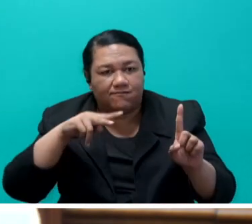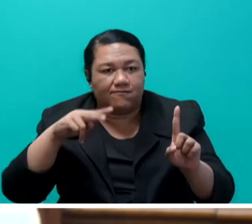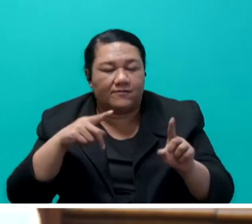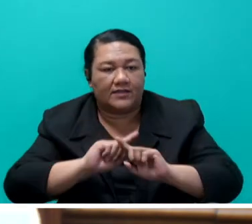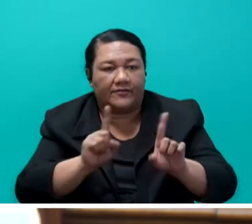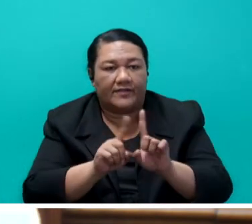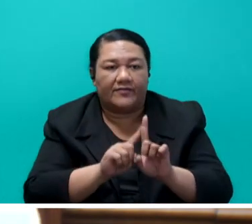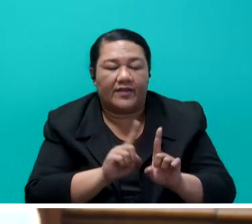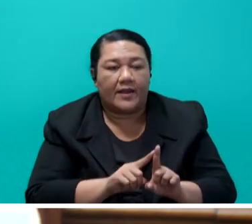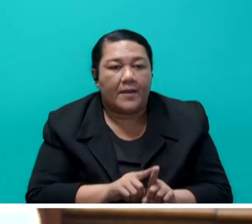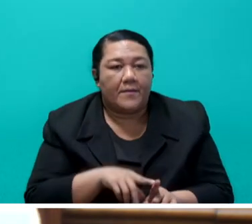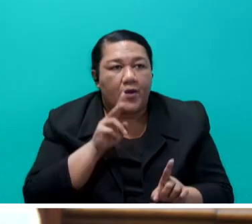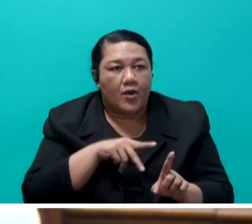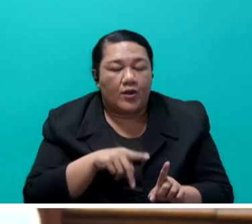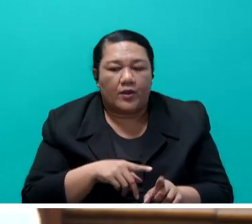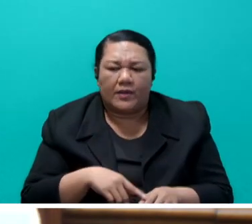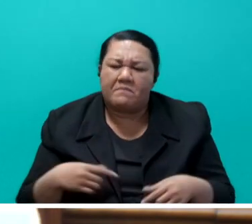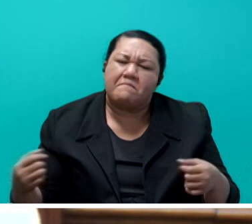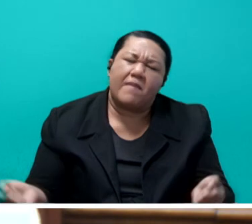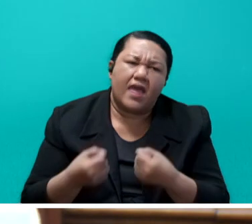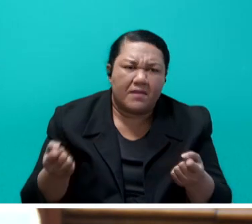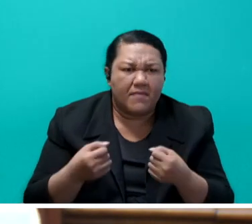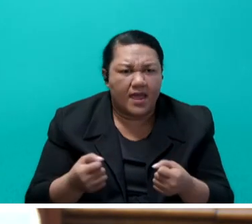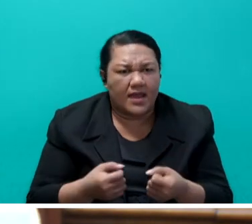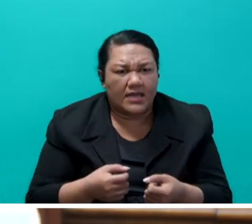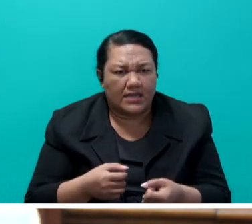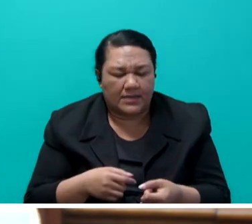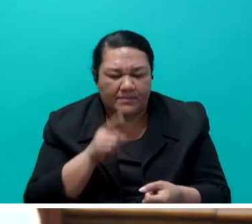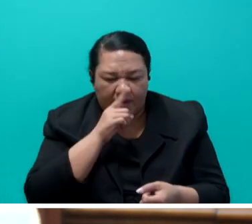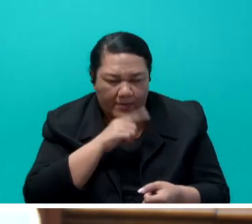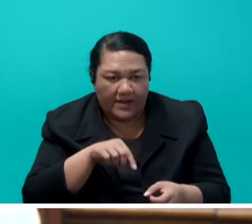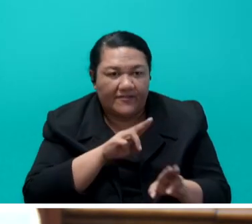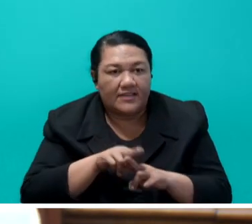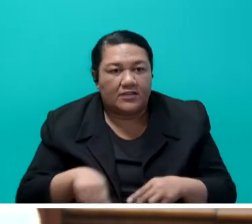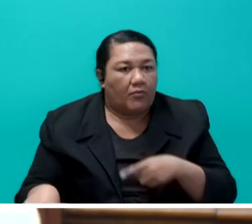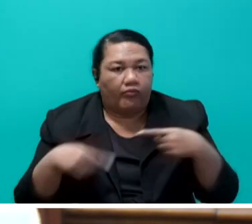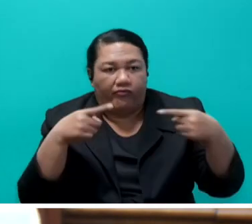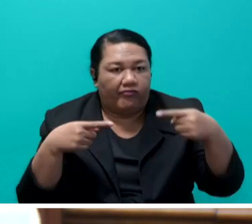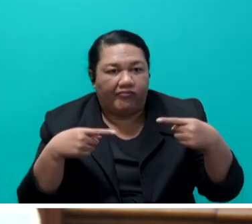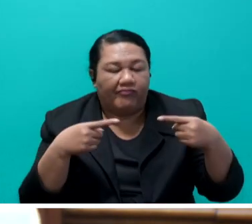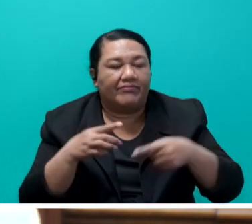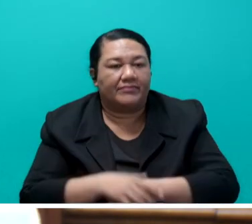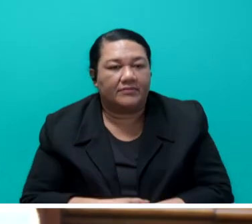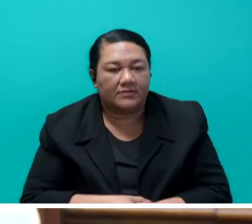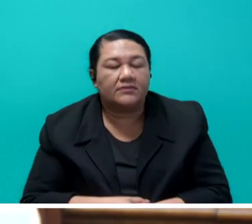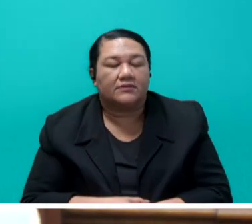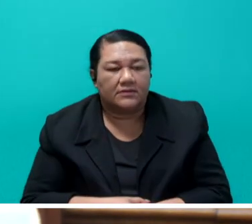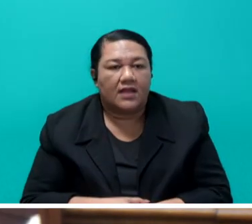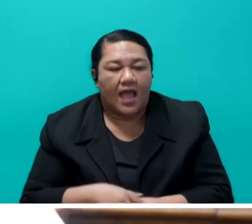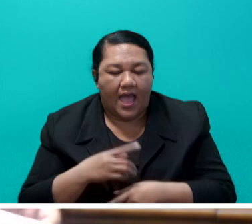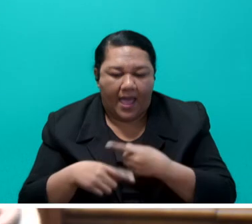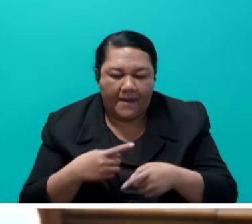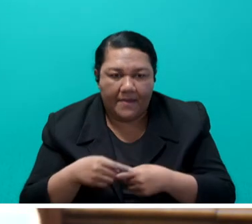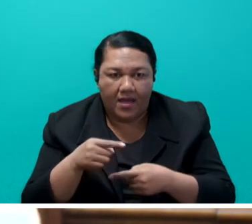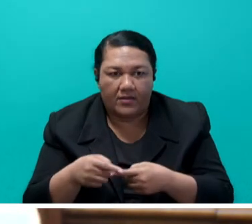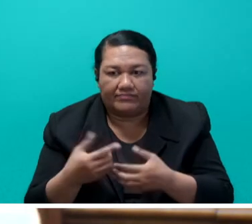a significant number of citizens opposing the wastewater dispersal, as demonstrated by a recent protest in